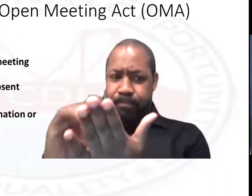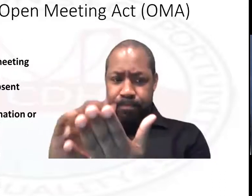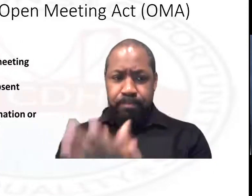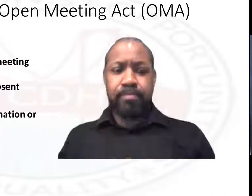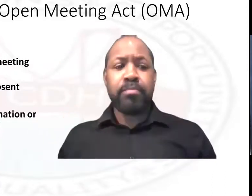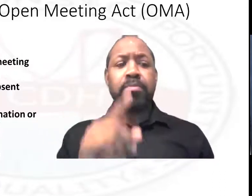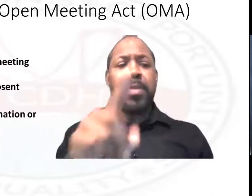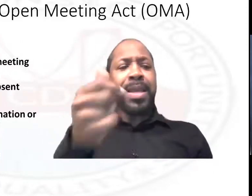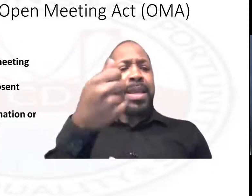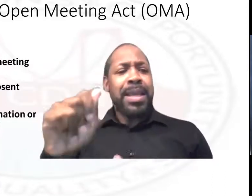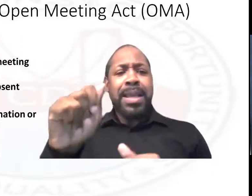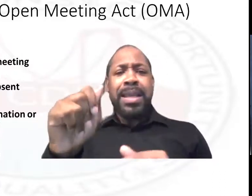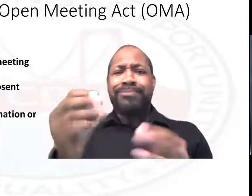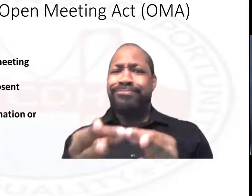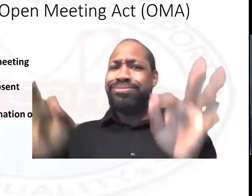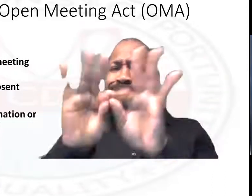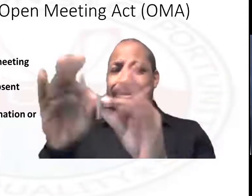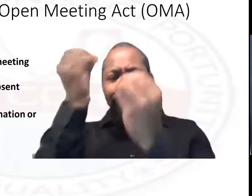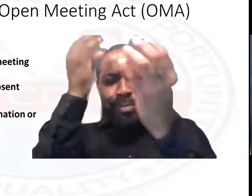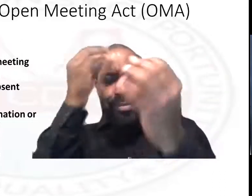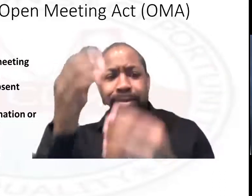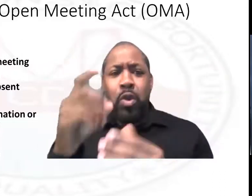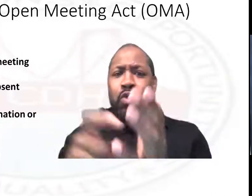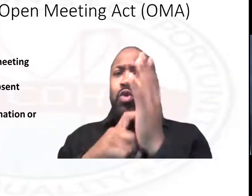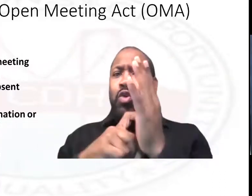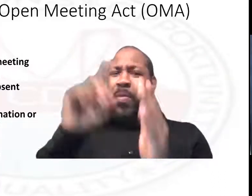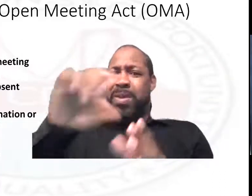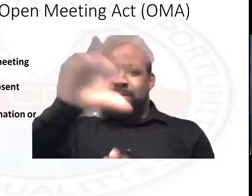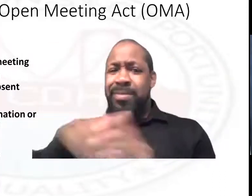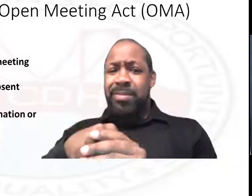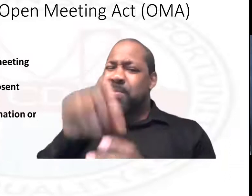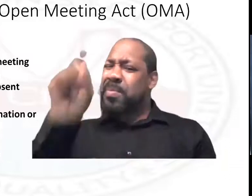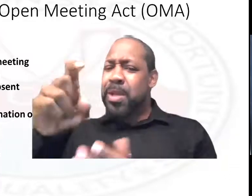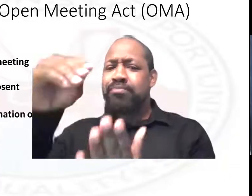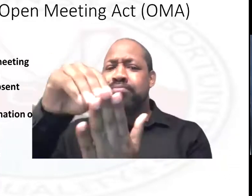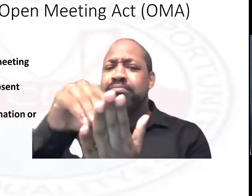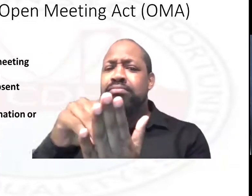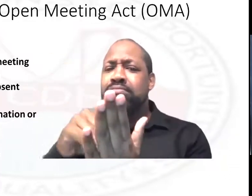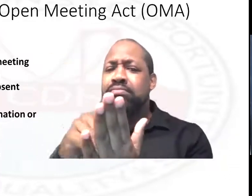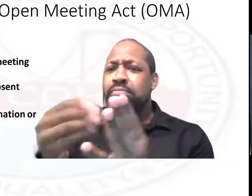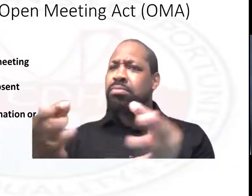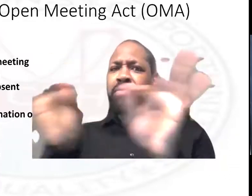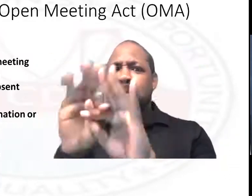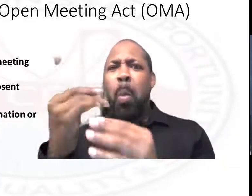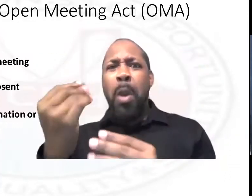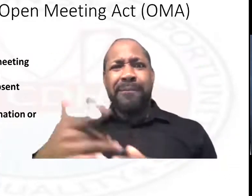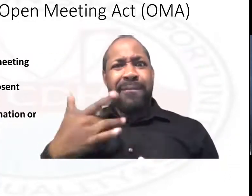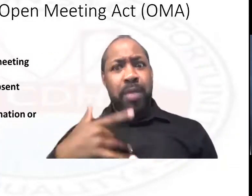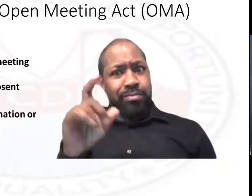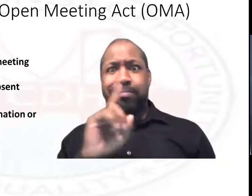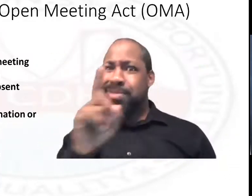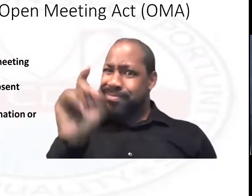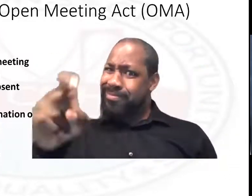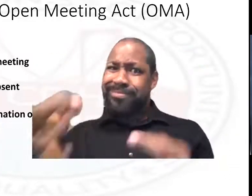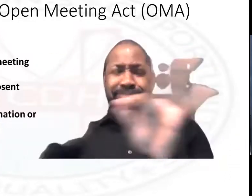there, who voted for or against. And also there's information that needs to be in it as well.